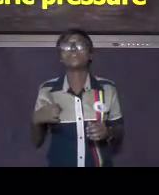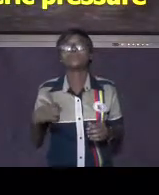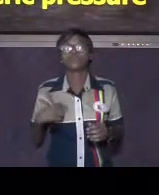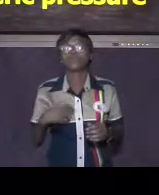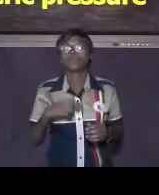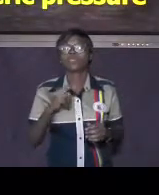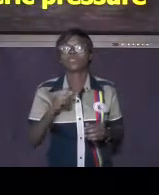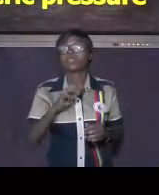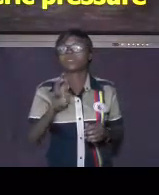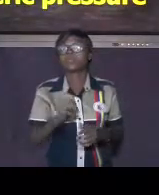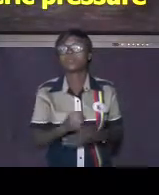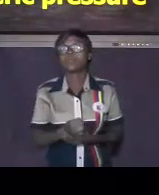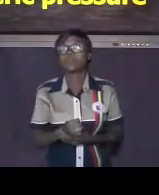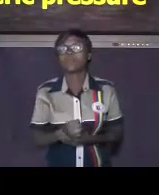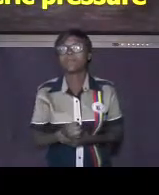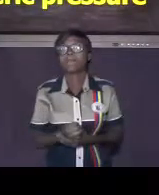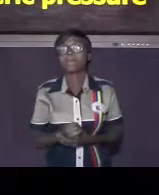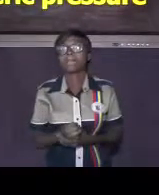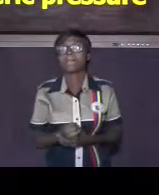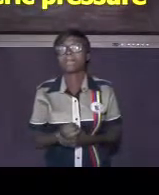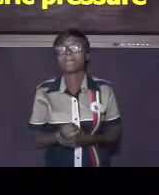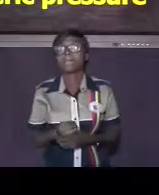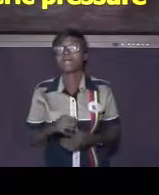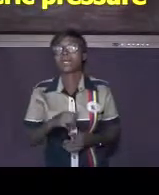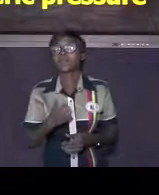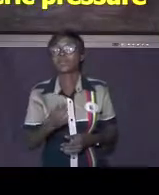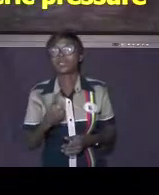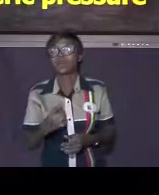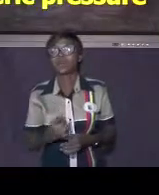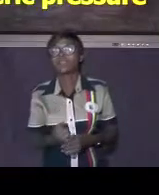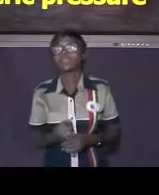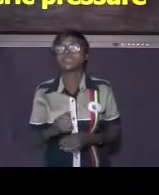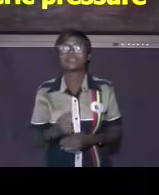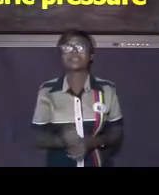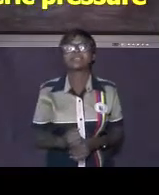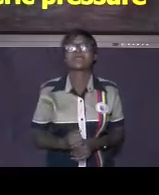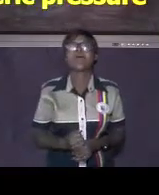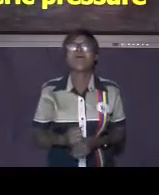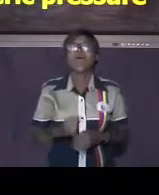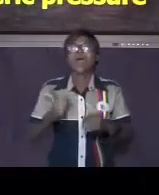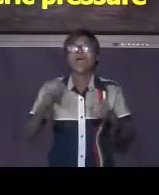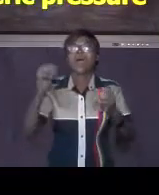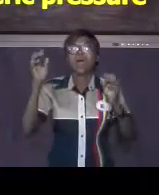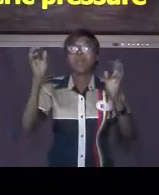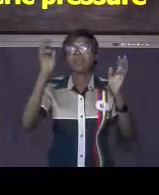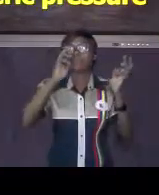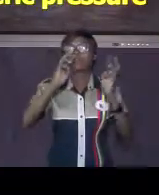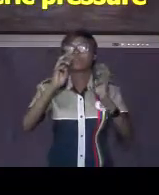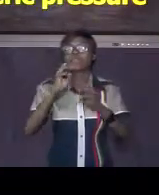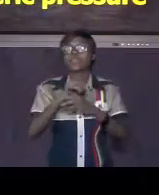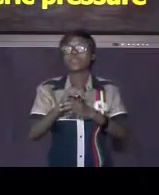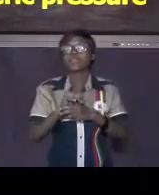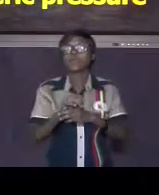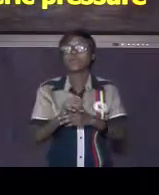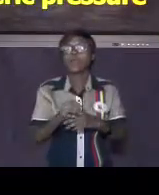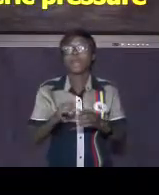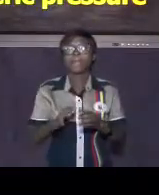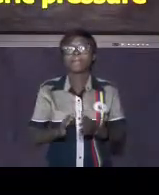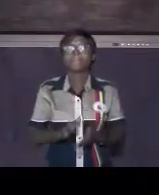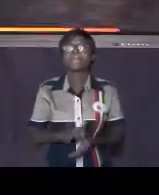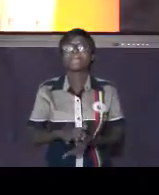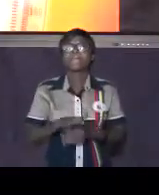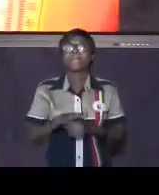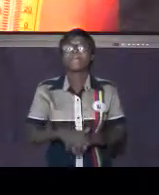is atmospheric pressure. That's one of those things that constitute a climate. Atmospheric